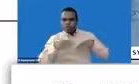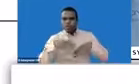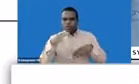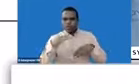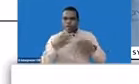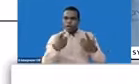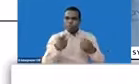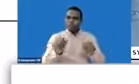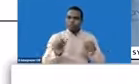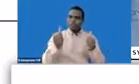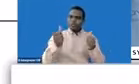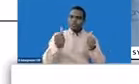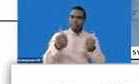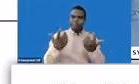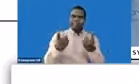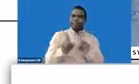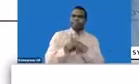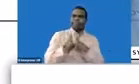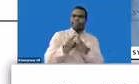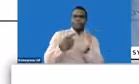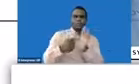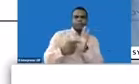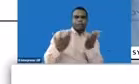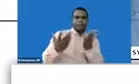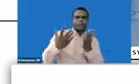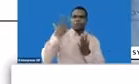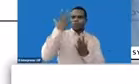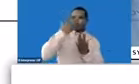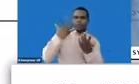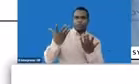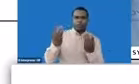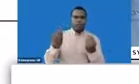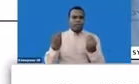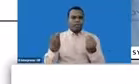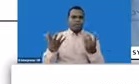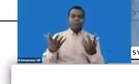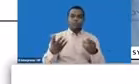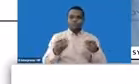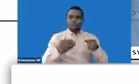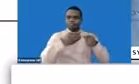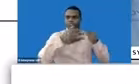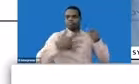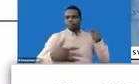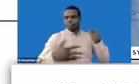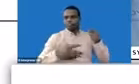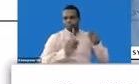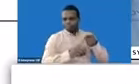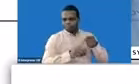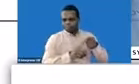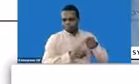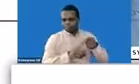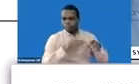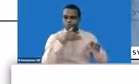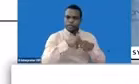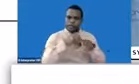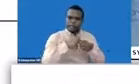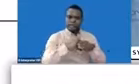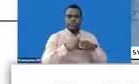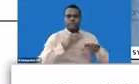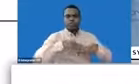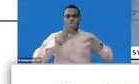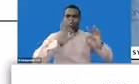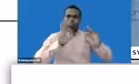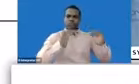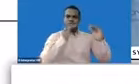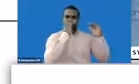is the structure basically of the repository. So it goes through the feedback process from the starting point,